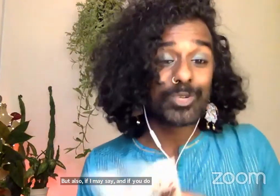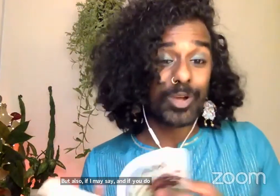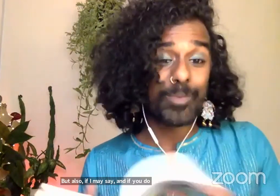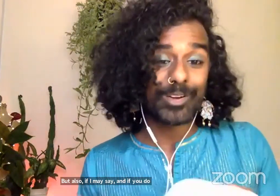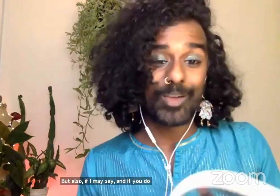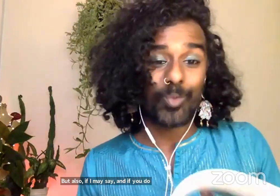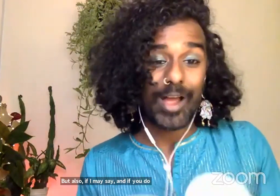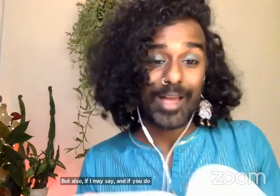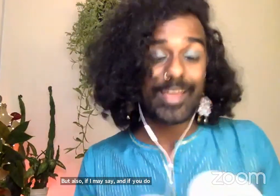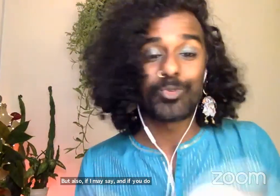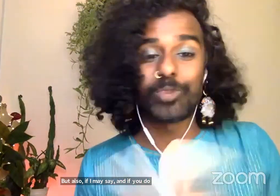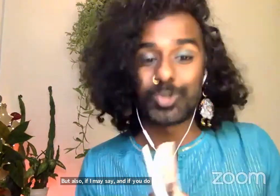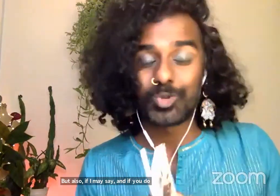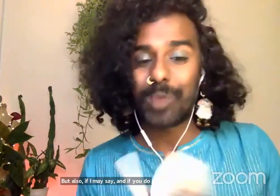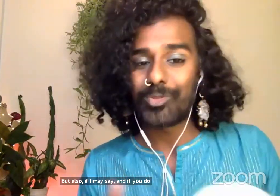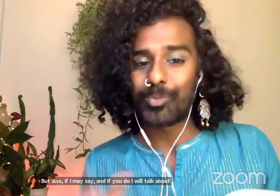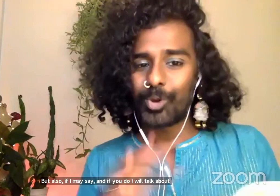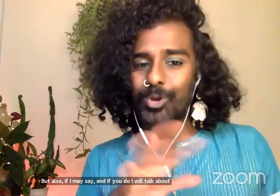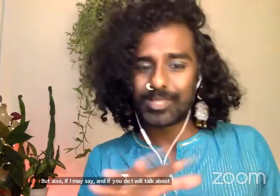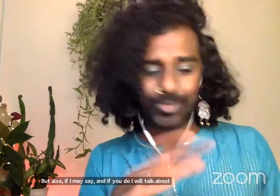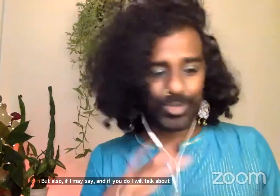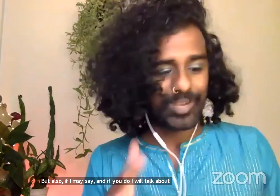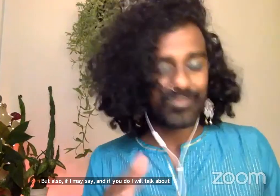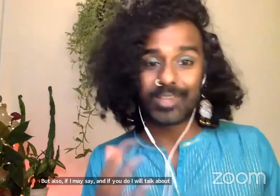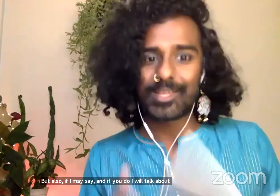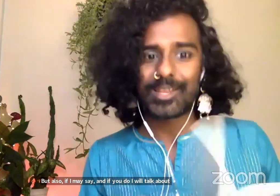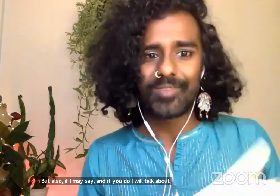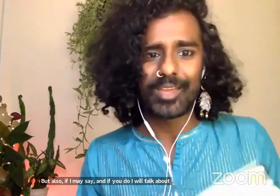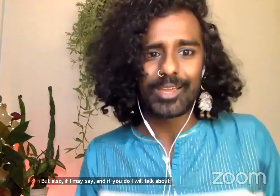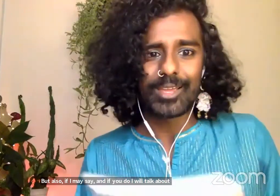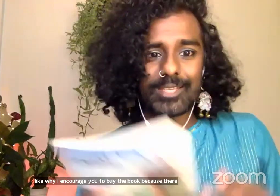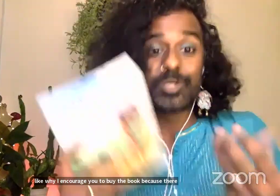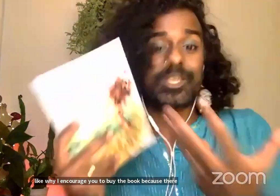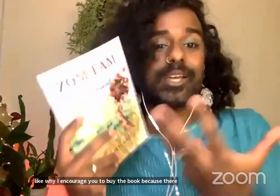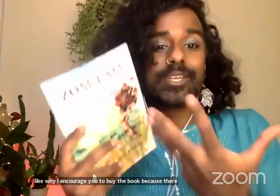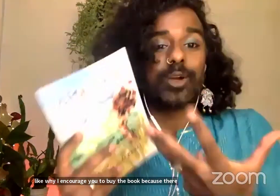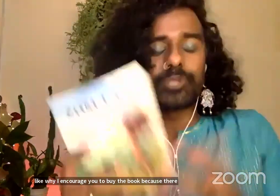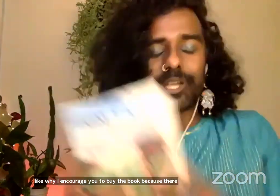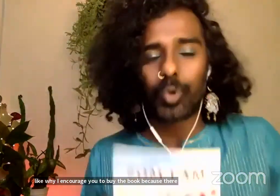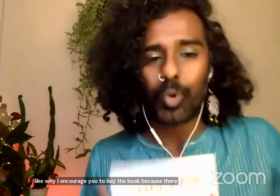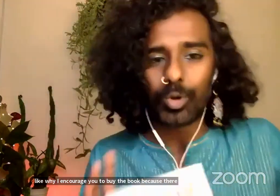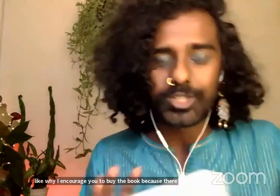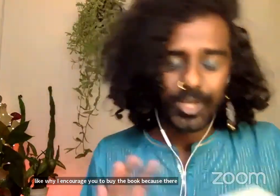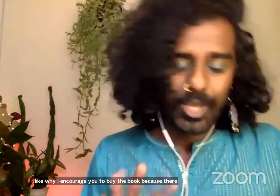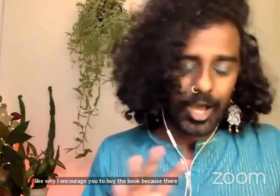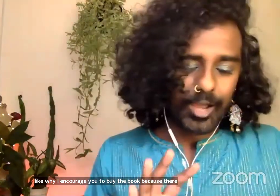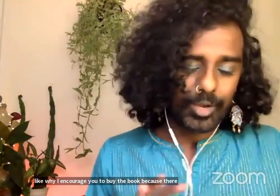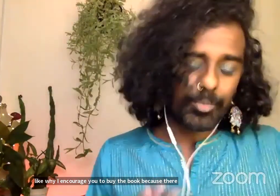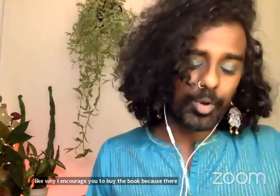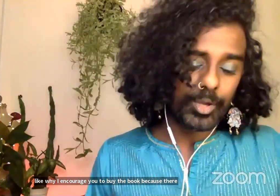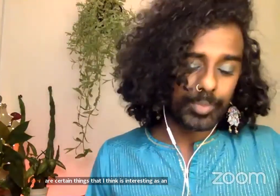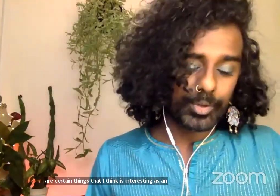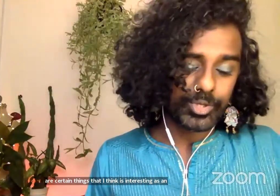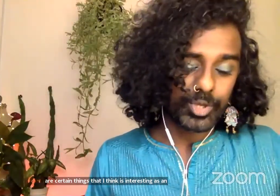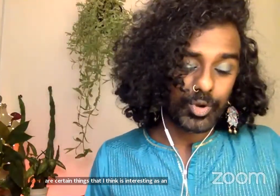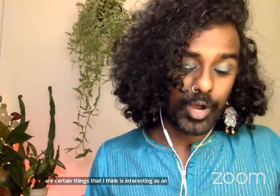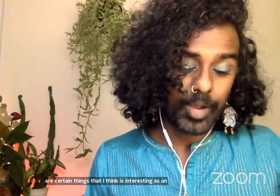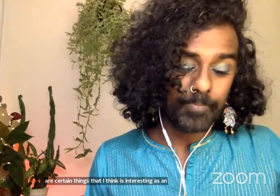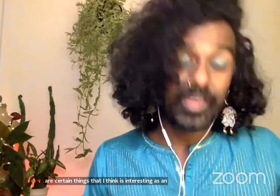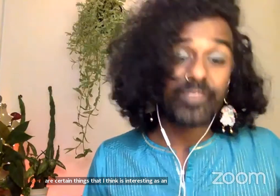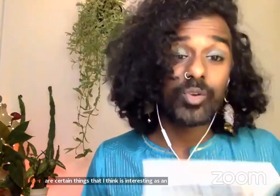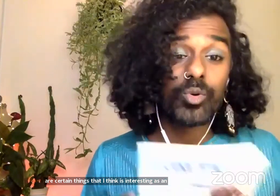I will talk about like why I encourage you to buy the book, because there are certain things that I think is interesting as an object to hold in a moment. But